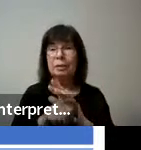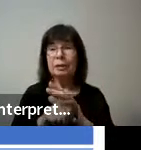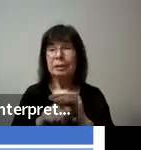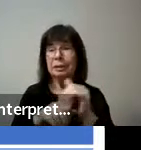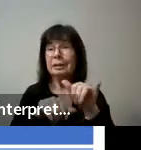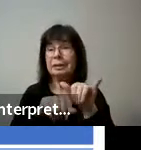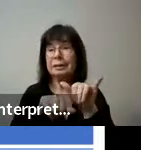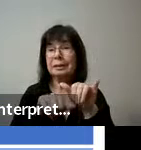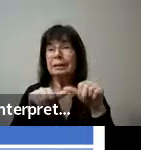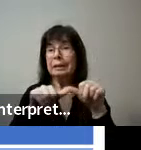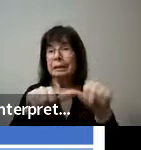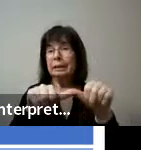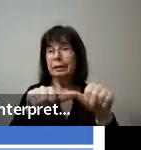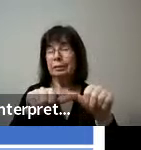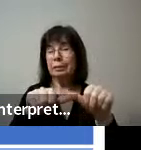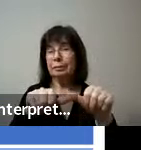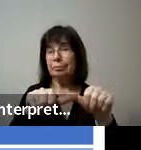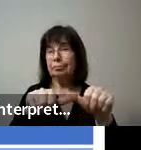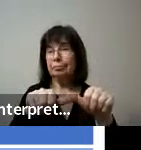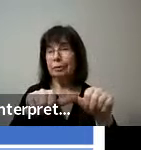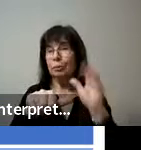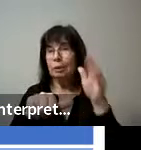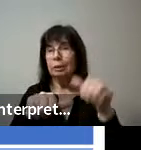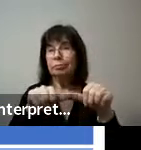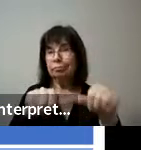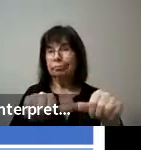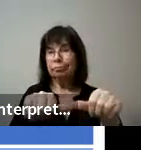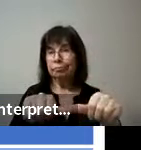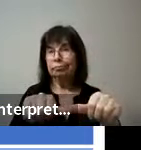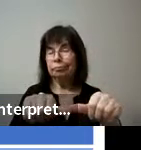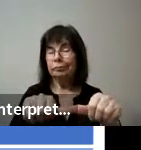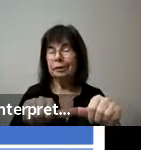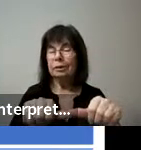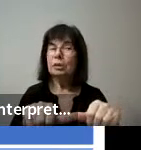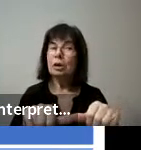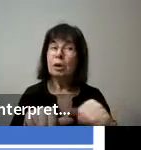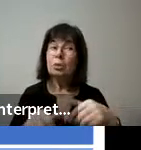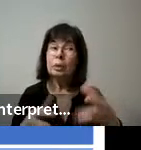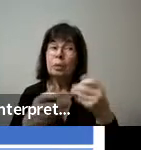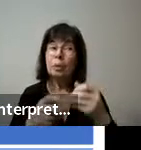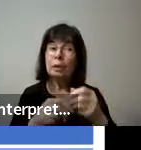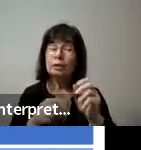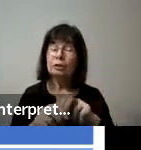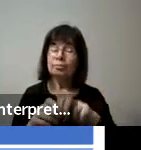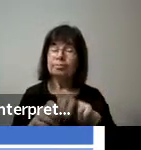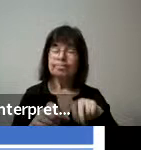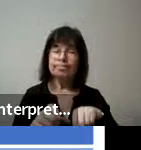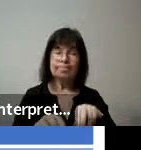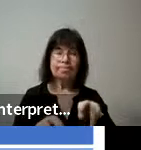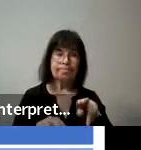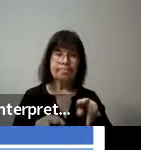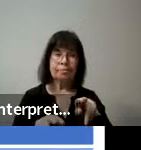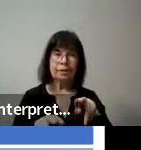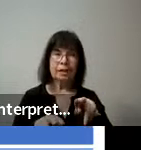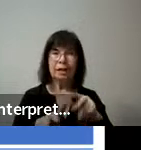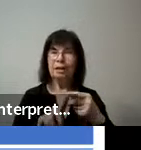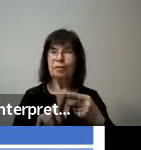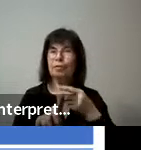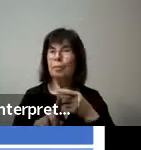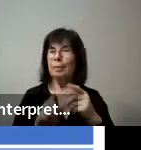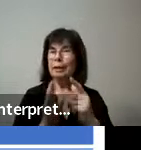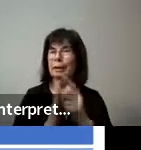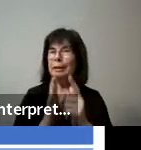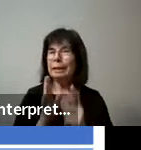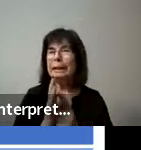right? And so we want to take the opportunity to step away from the sort of legal mechanisms,